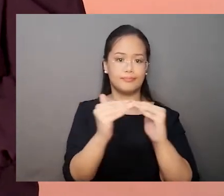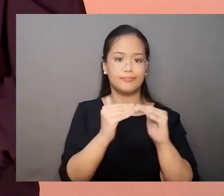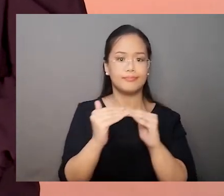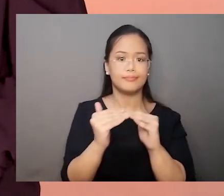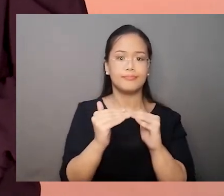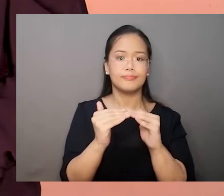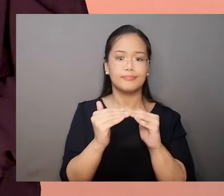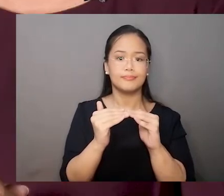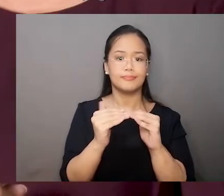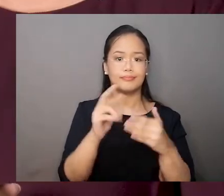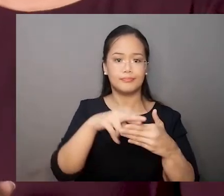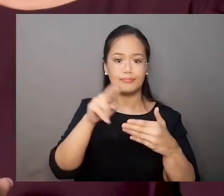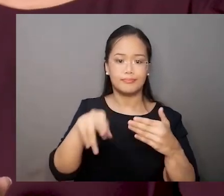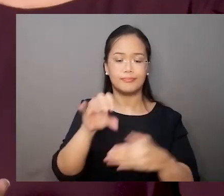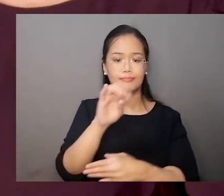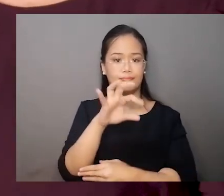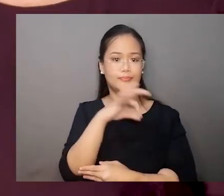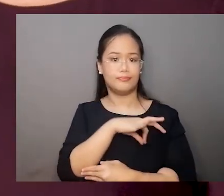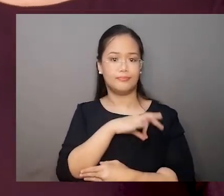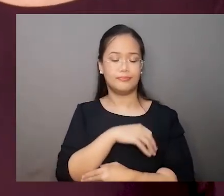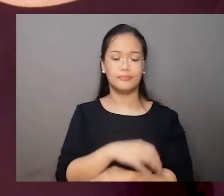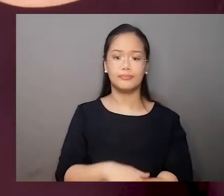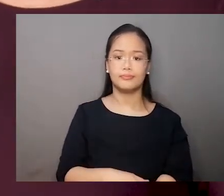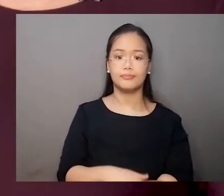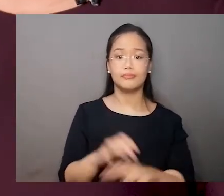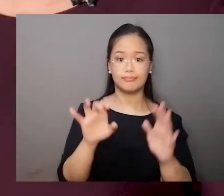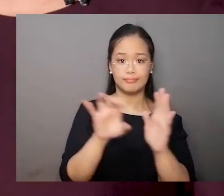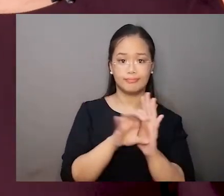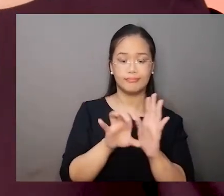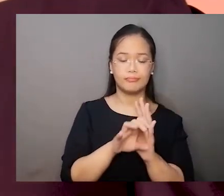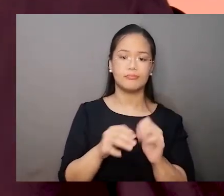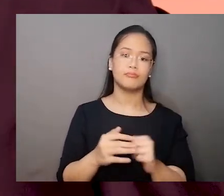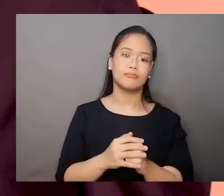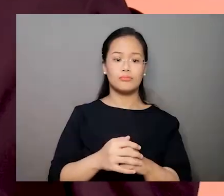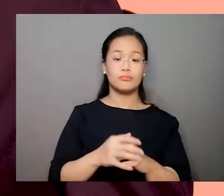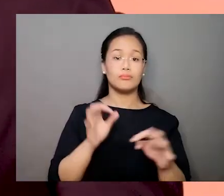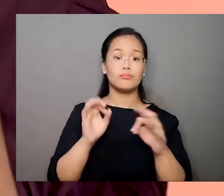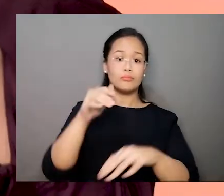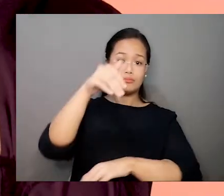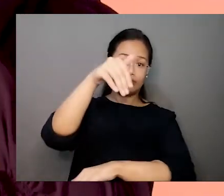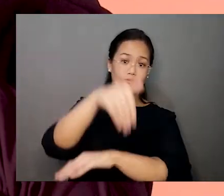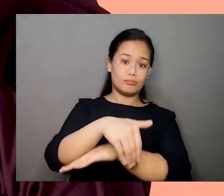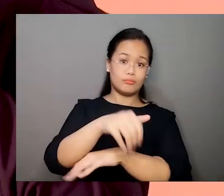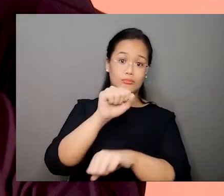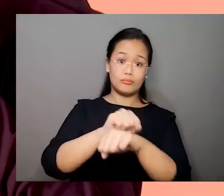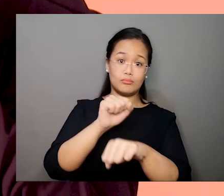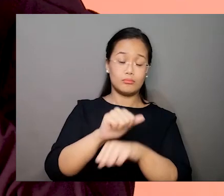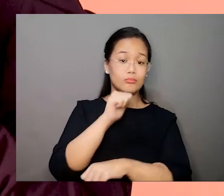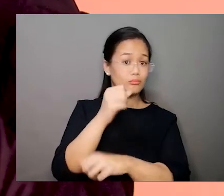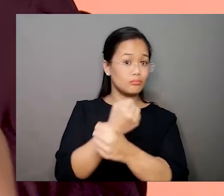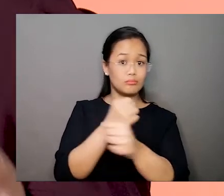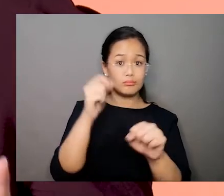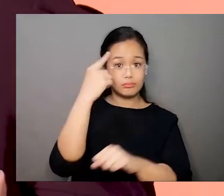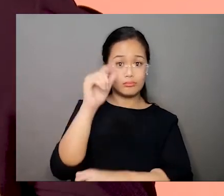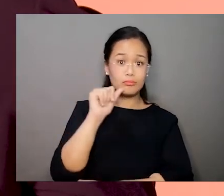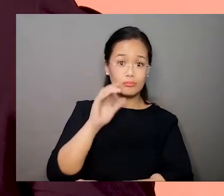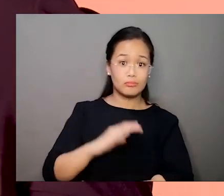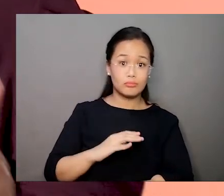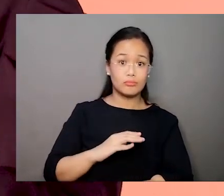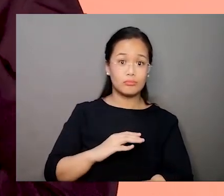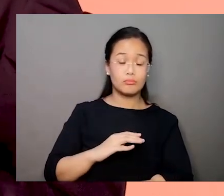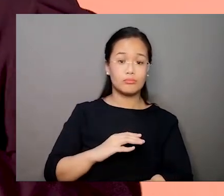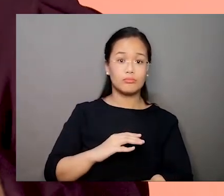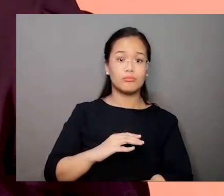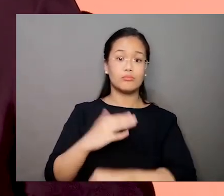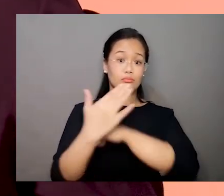or benefits. For example, if night work is considered not safe for women, a state solution